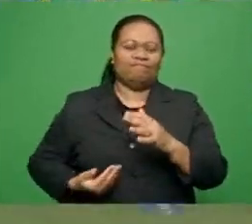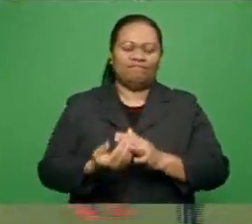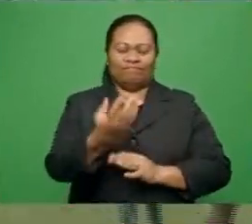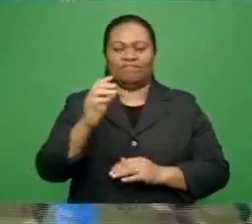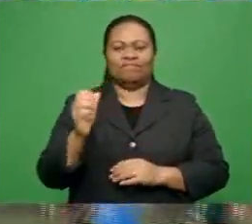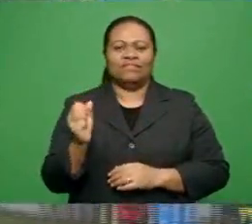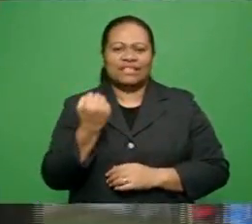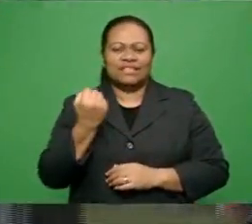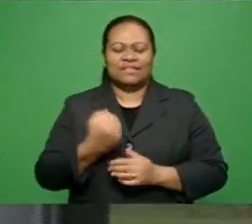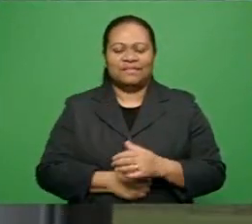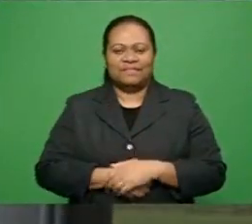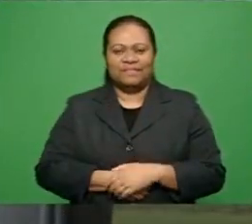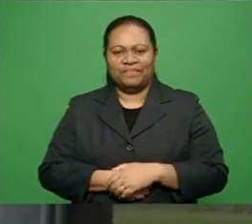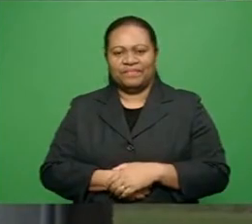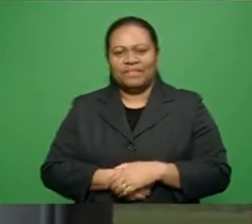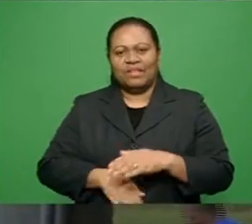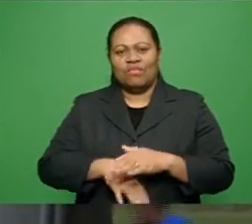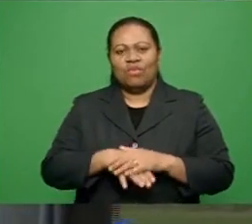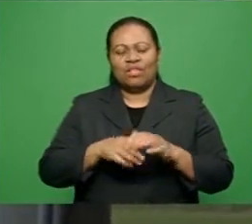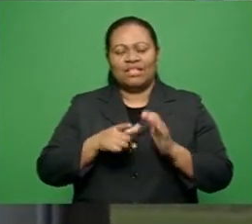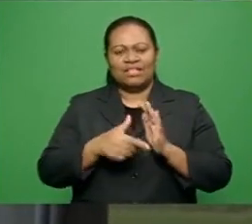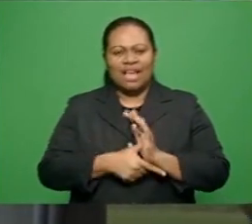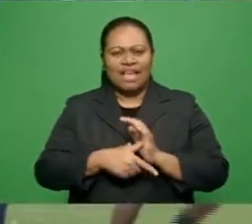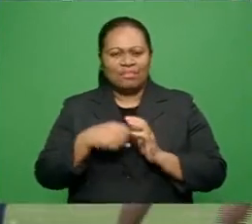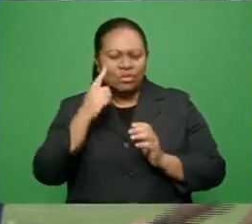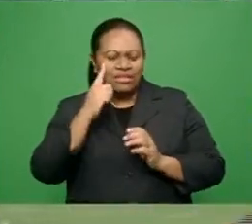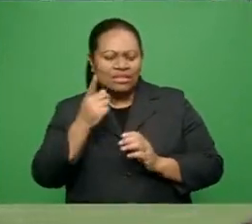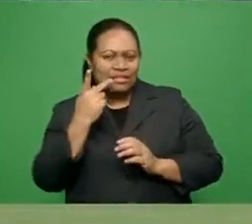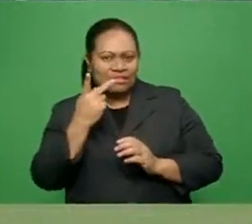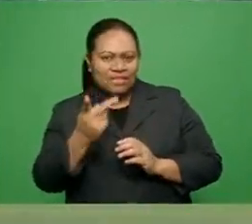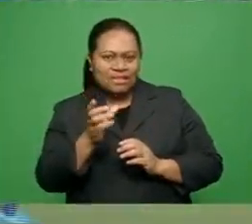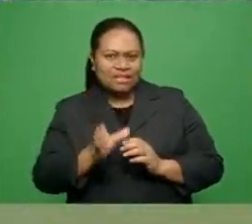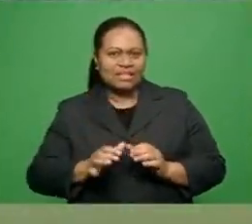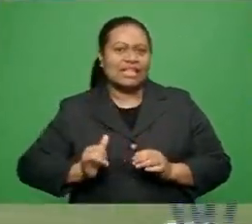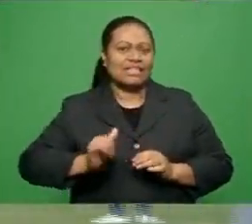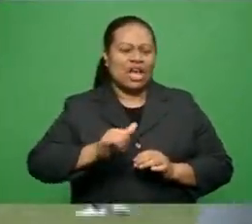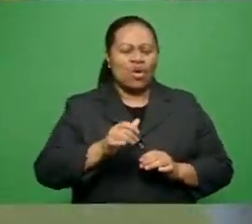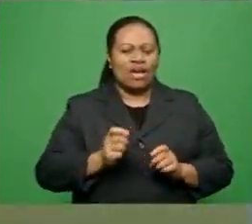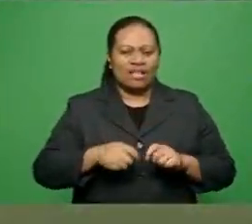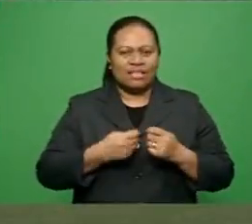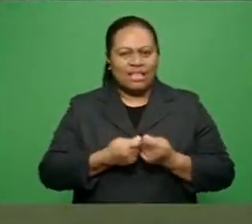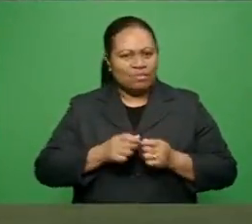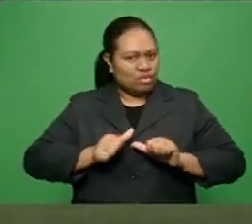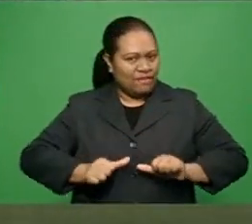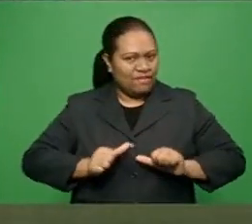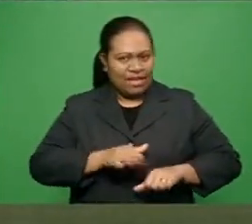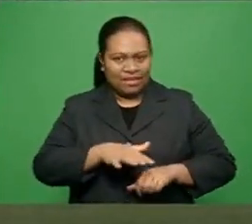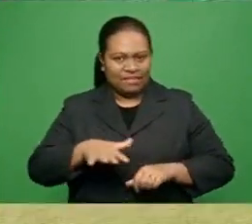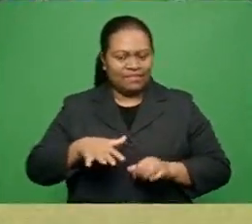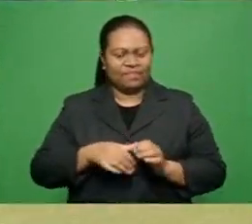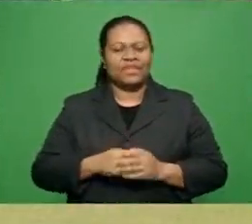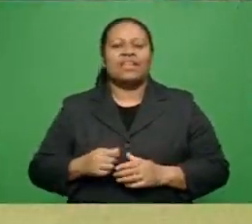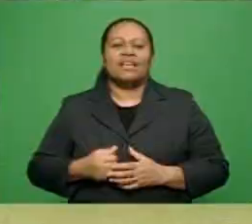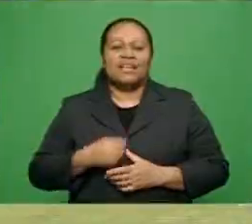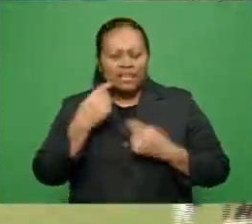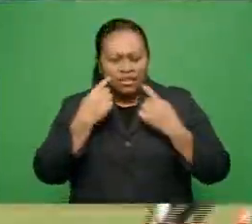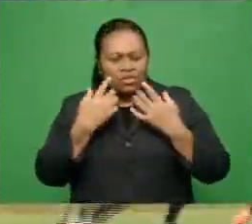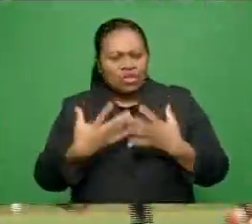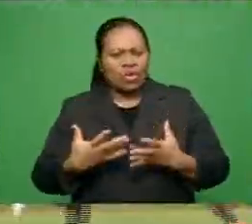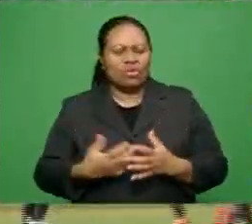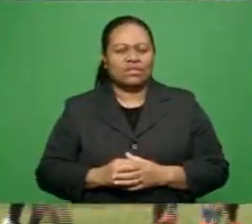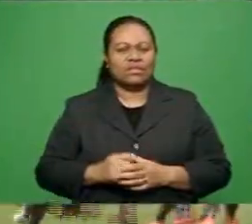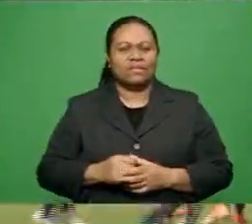Kurvoli on the stroke of full time, depriving the visitors of the win. Yasawa started off strongly in the first half, seeing 3